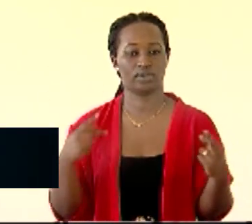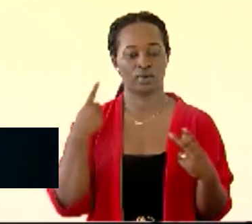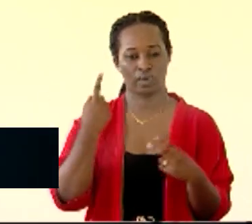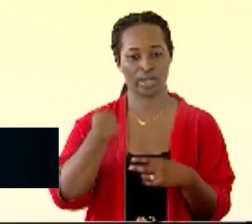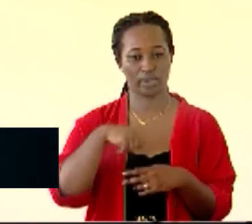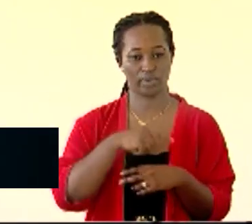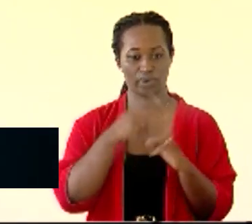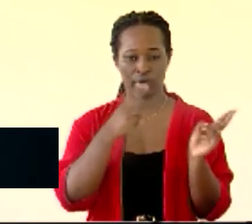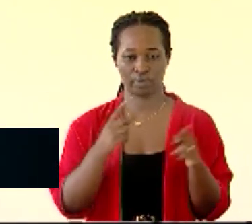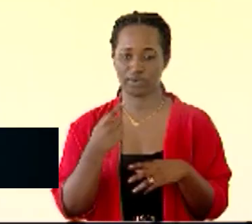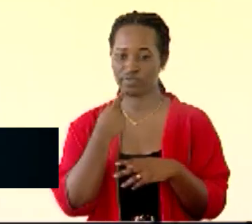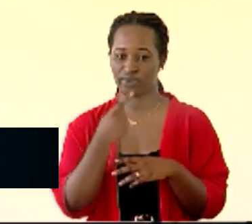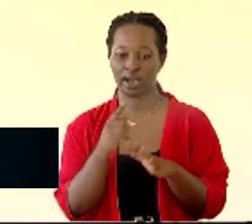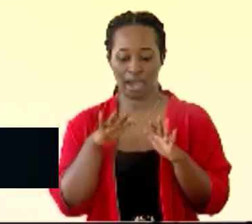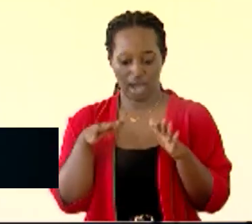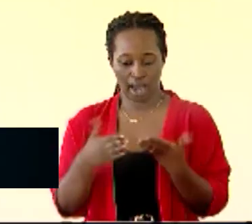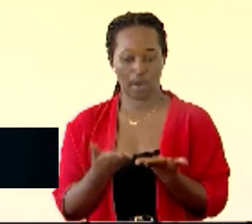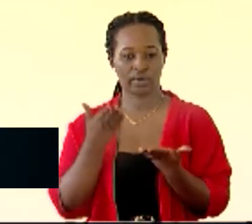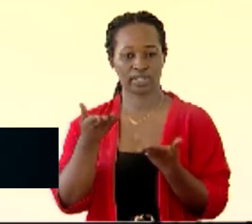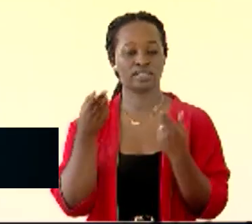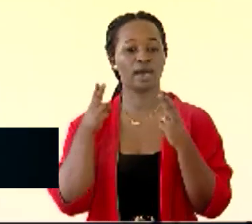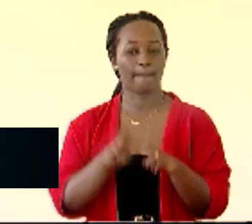refer to as Calvin cycle.